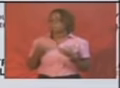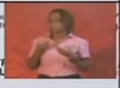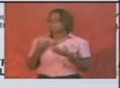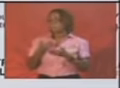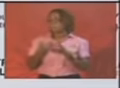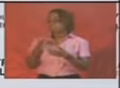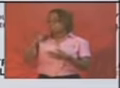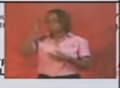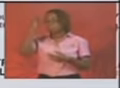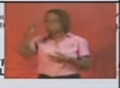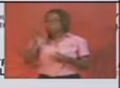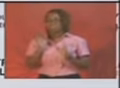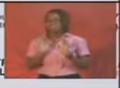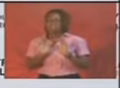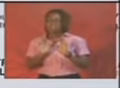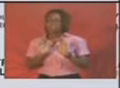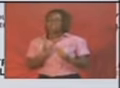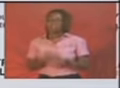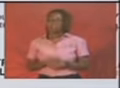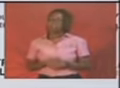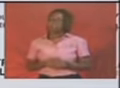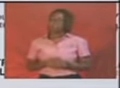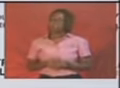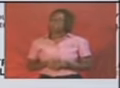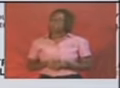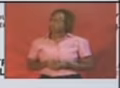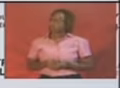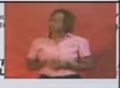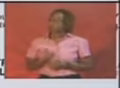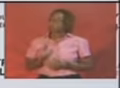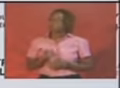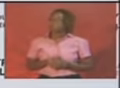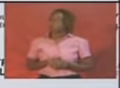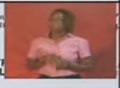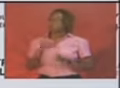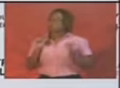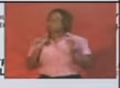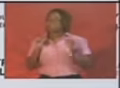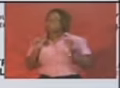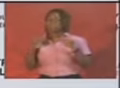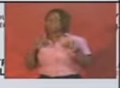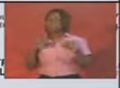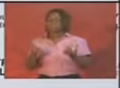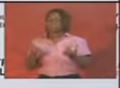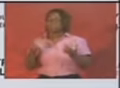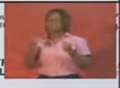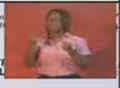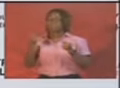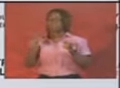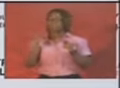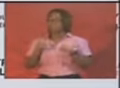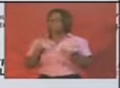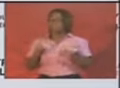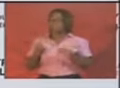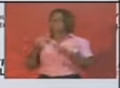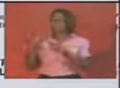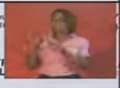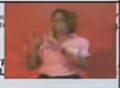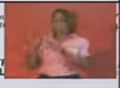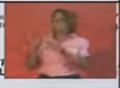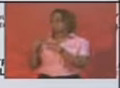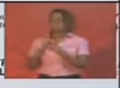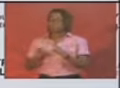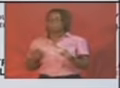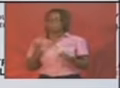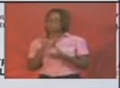that should be in place, but that decision ultimately lies with the Honorable Prime Minister to make that final decision. So